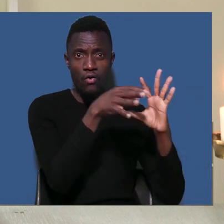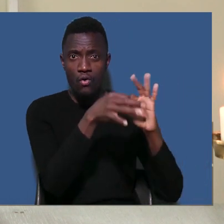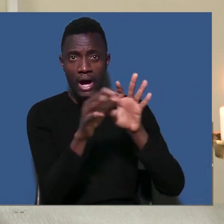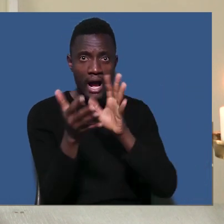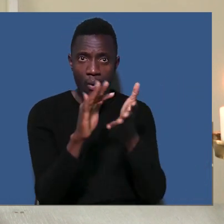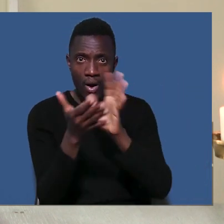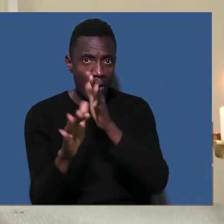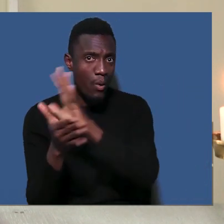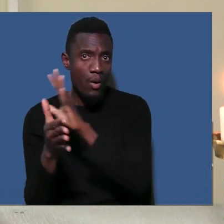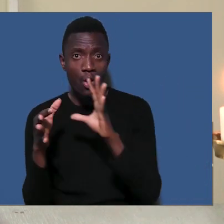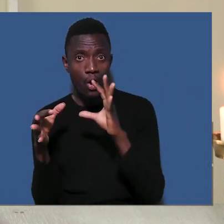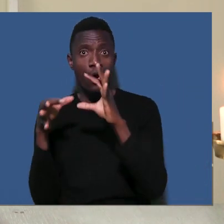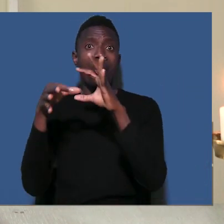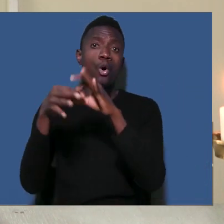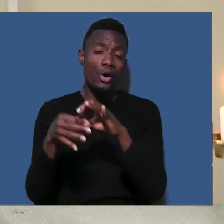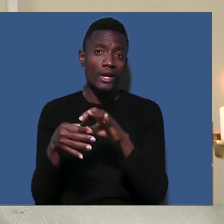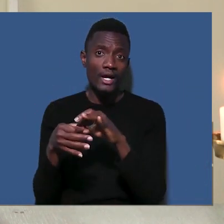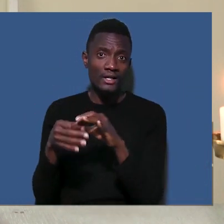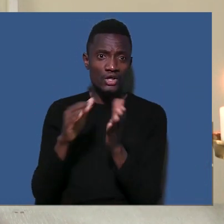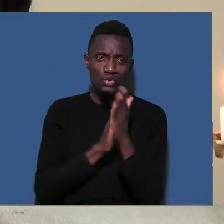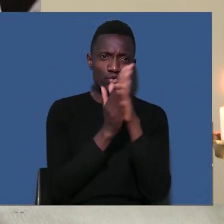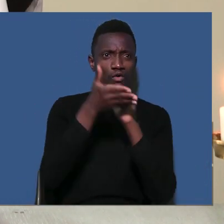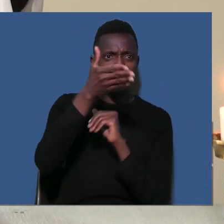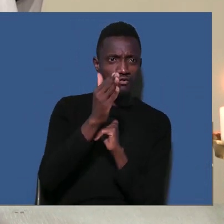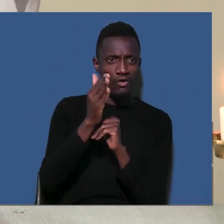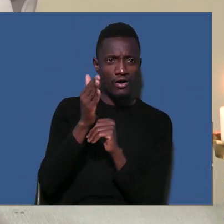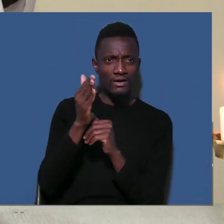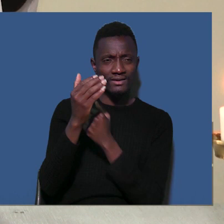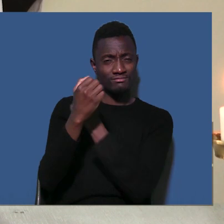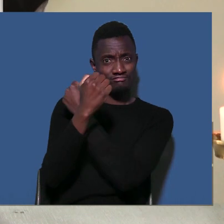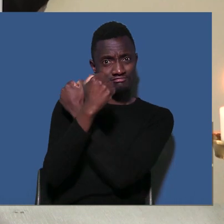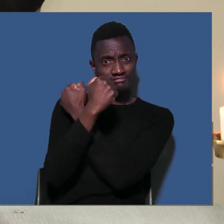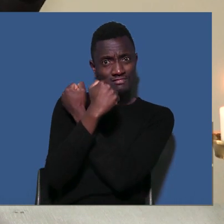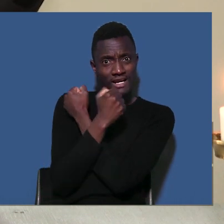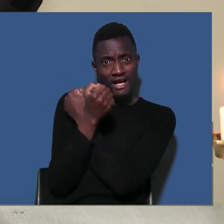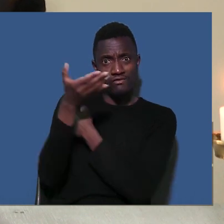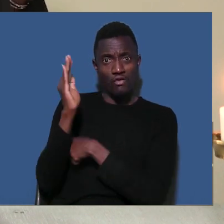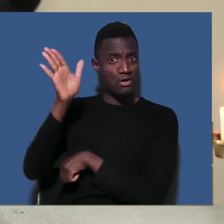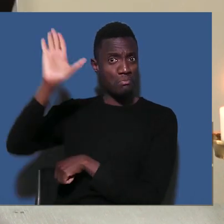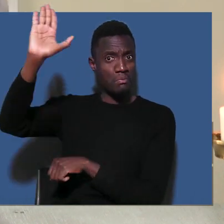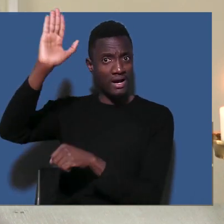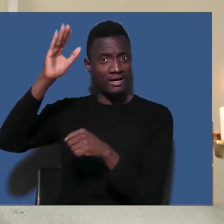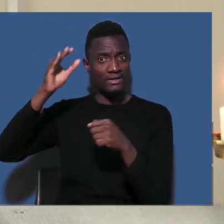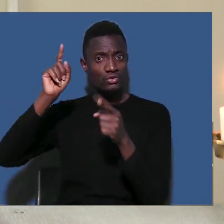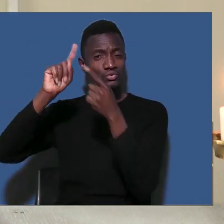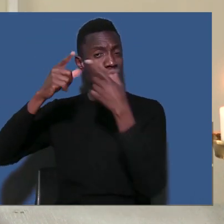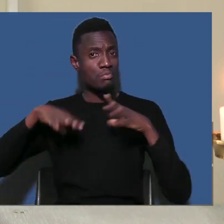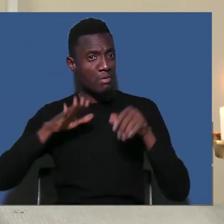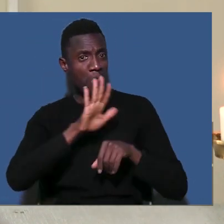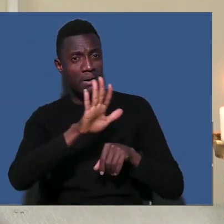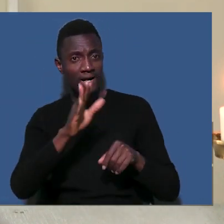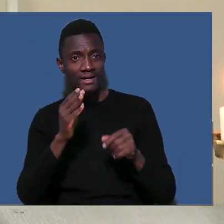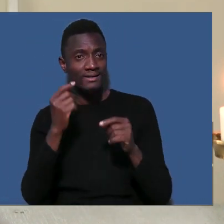this story of God and his love for his people, then we need to begin reading it from Genesis. You know, when you read from in